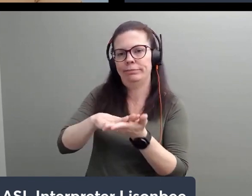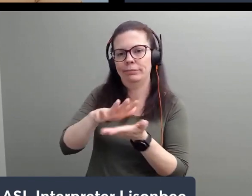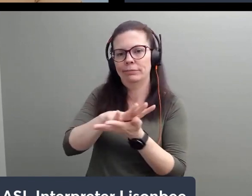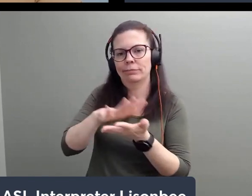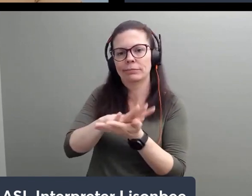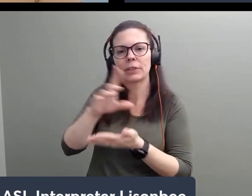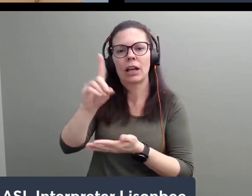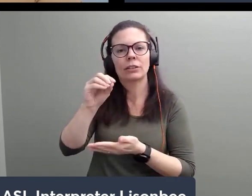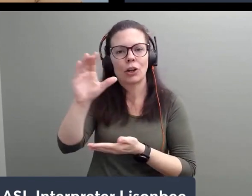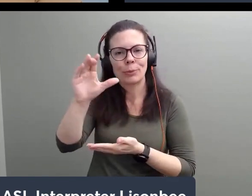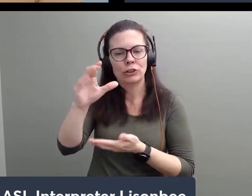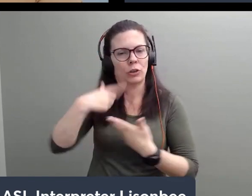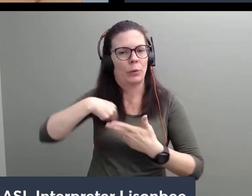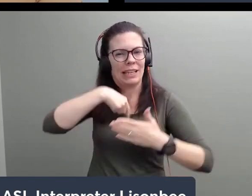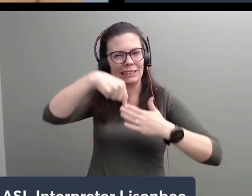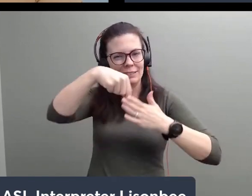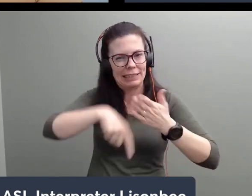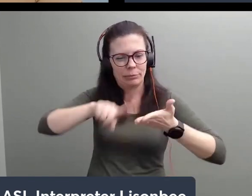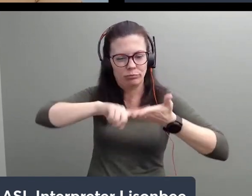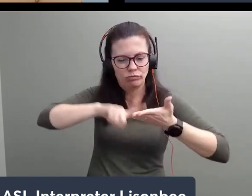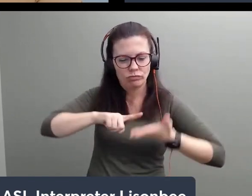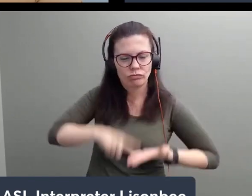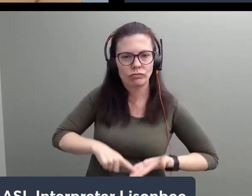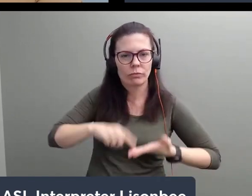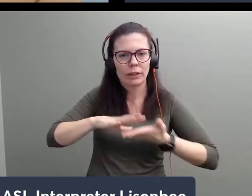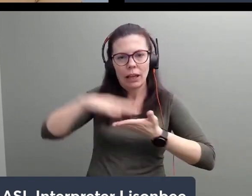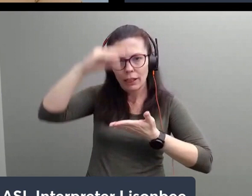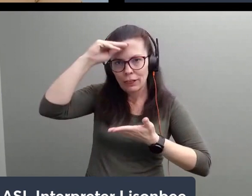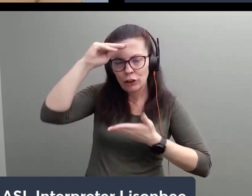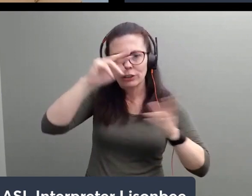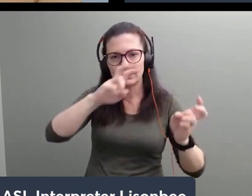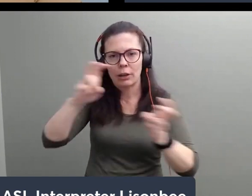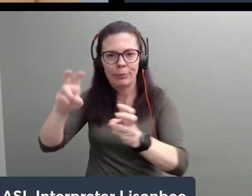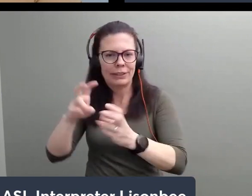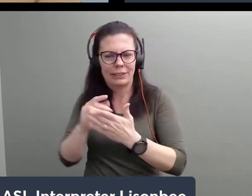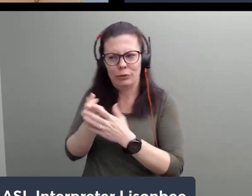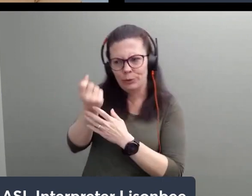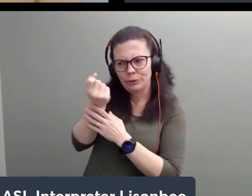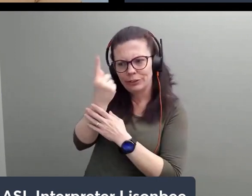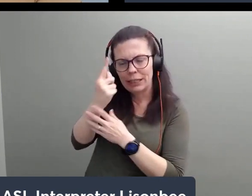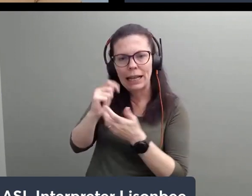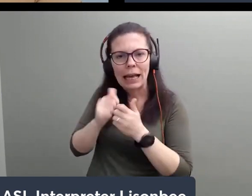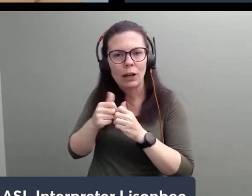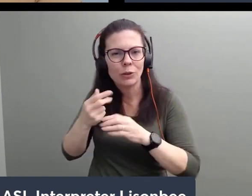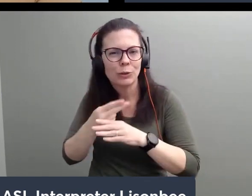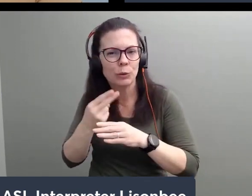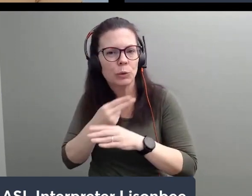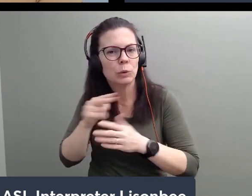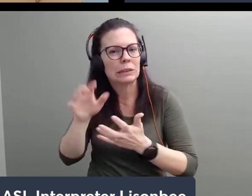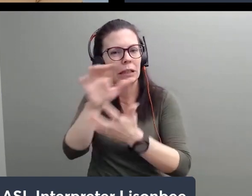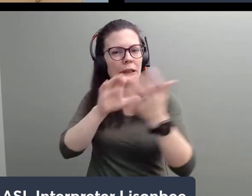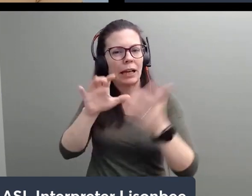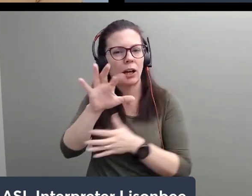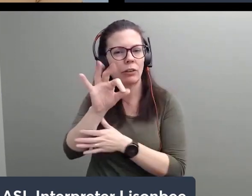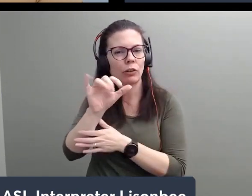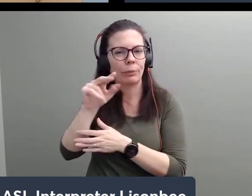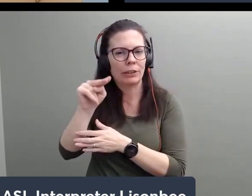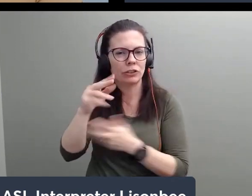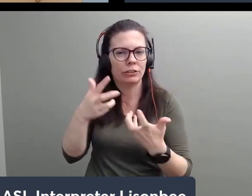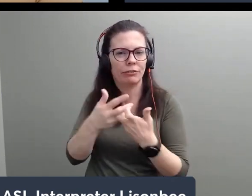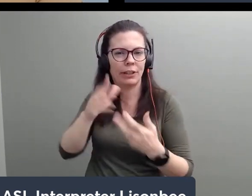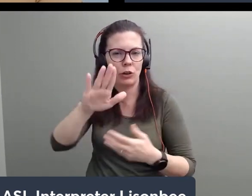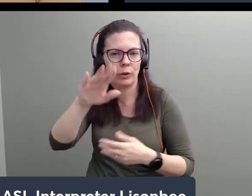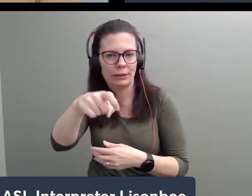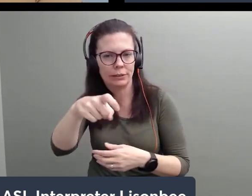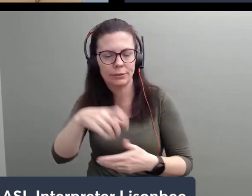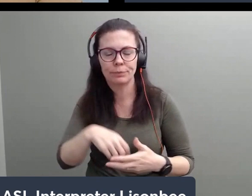these topics, right? And understand how you can use CloudFormation to your needs. There are also other